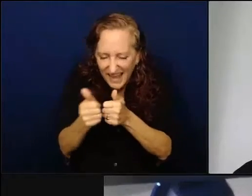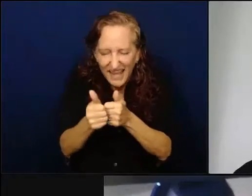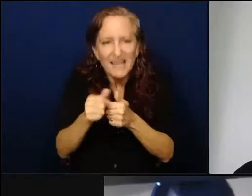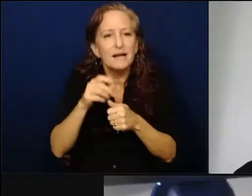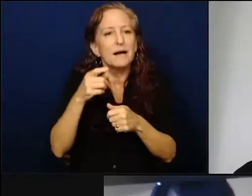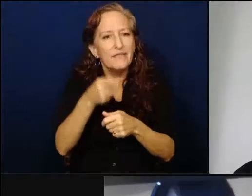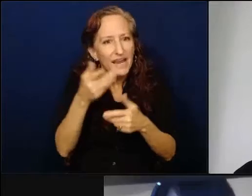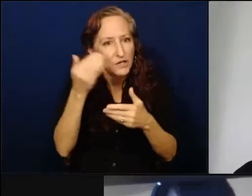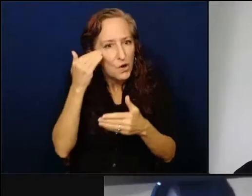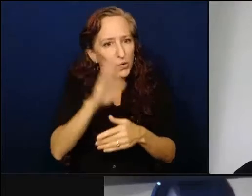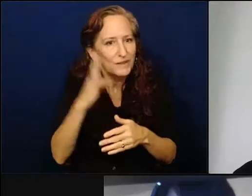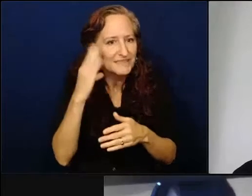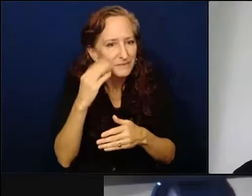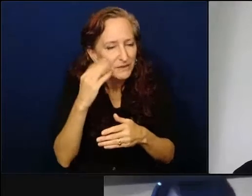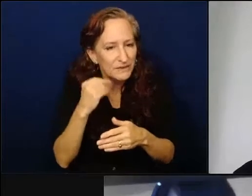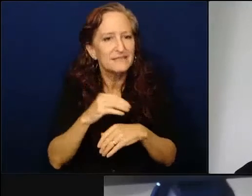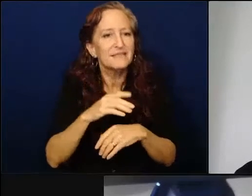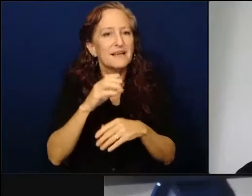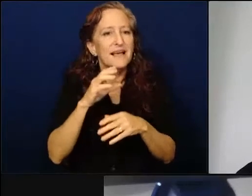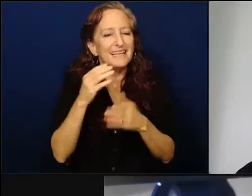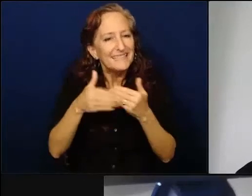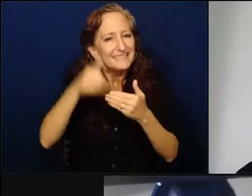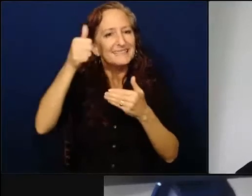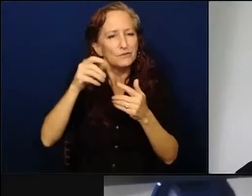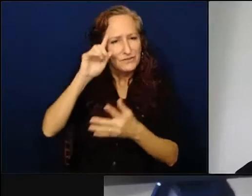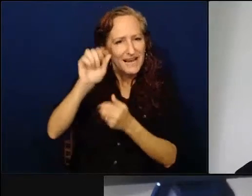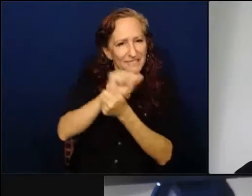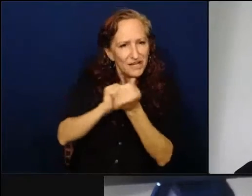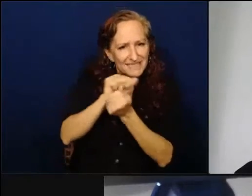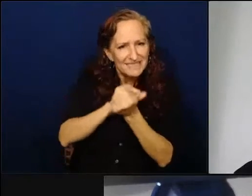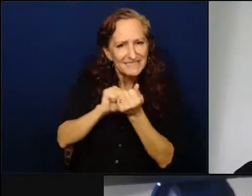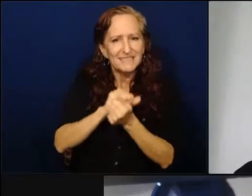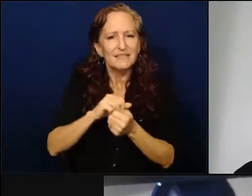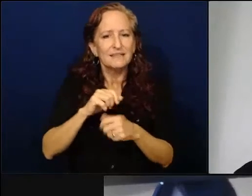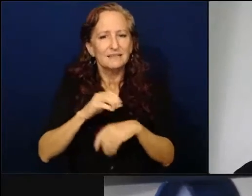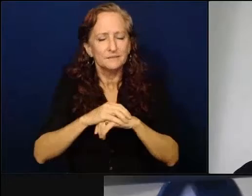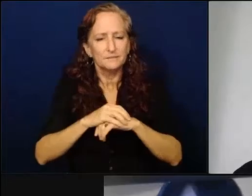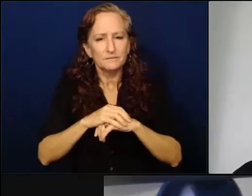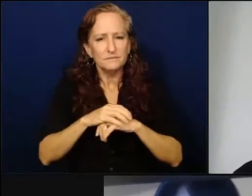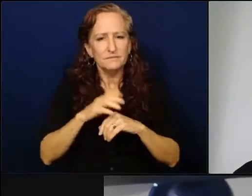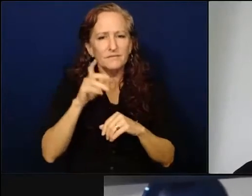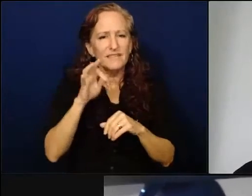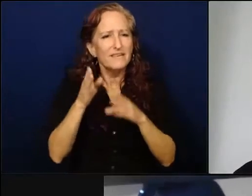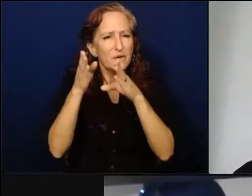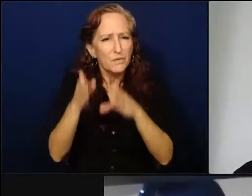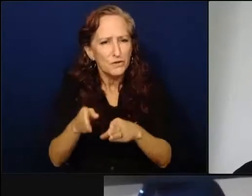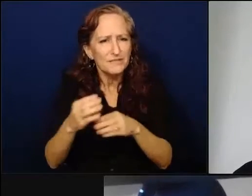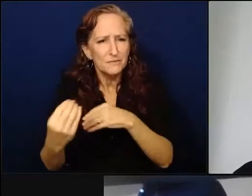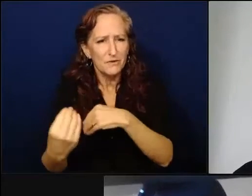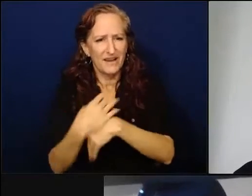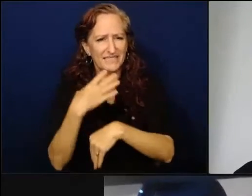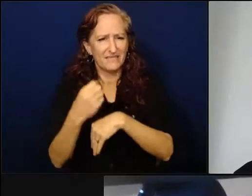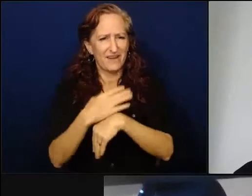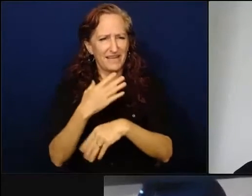to immediately start applying it into your business. And if you feel like someone's saying something to you and you're having that sensation of like, well, how could I possibly do